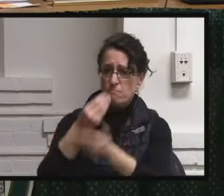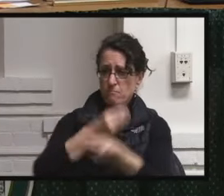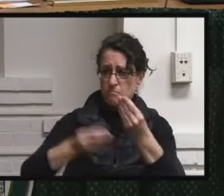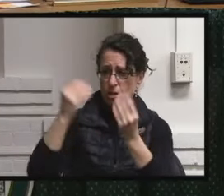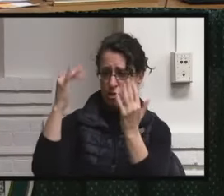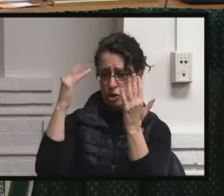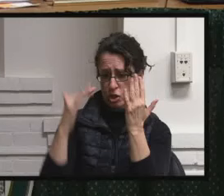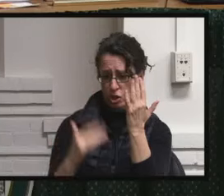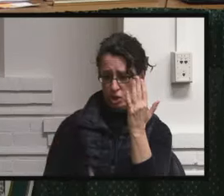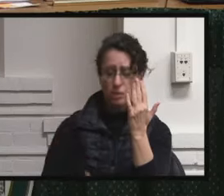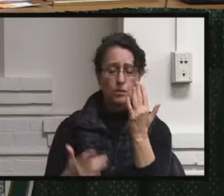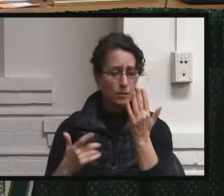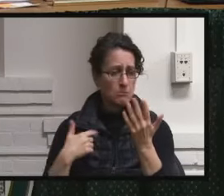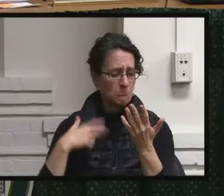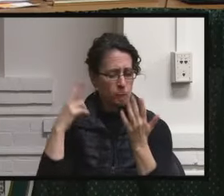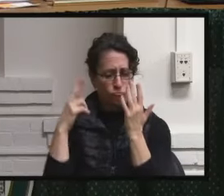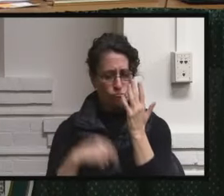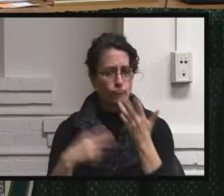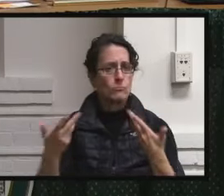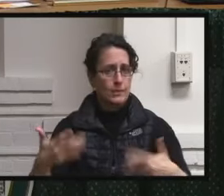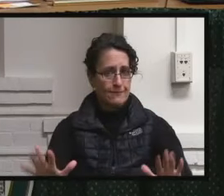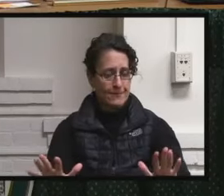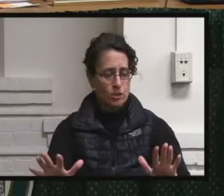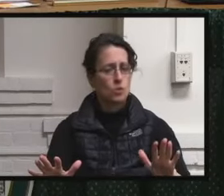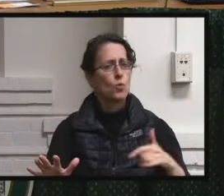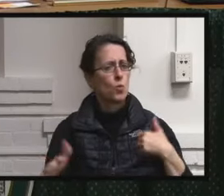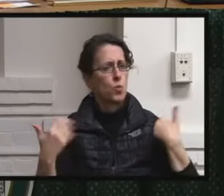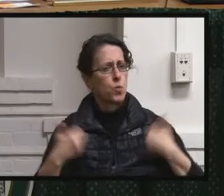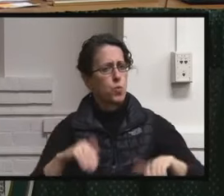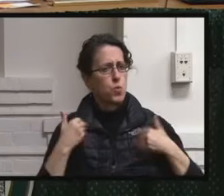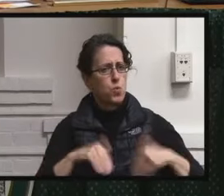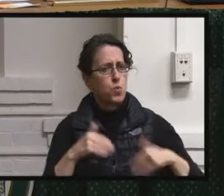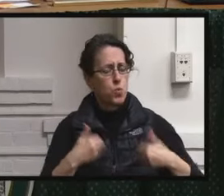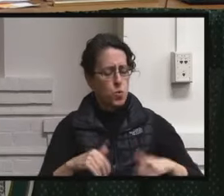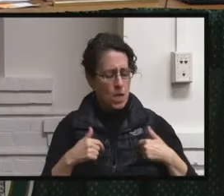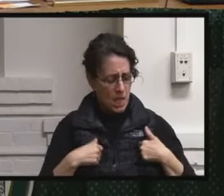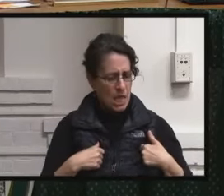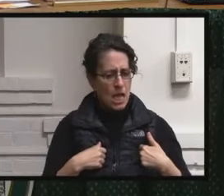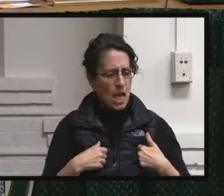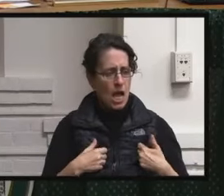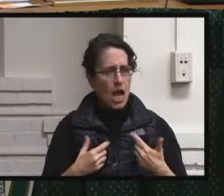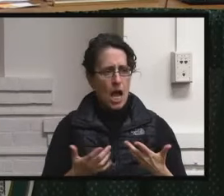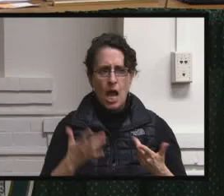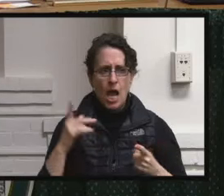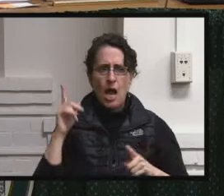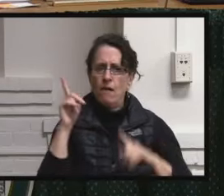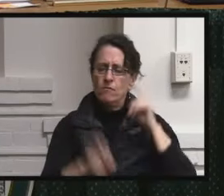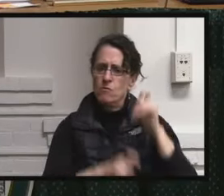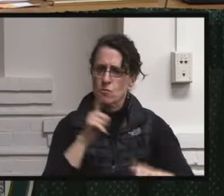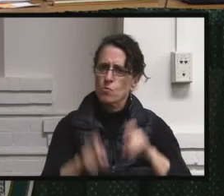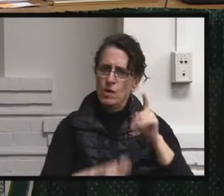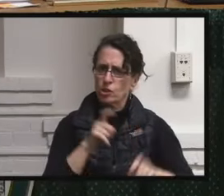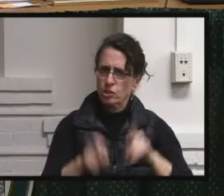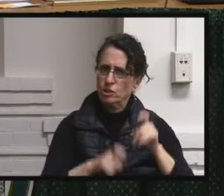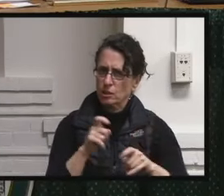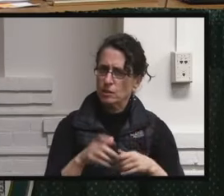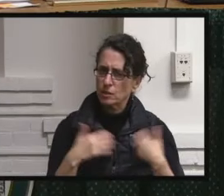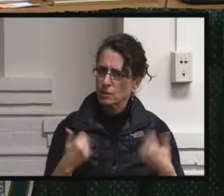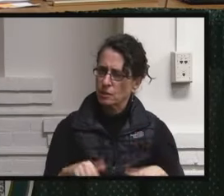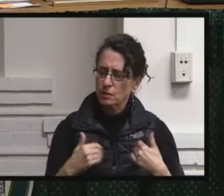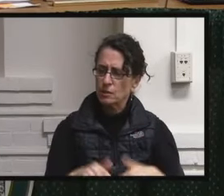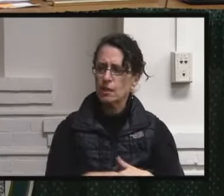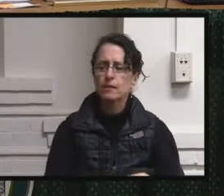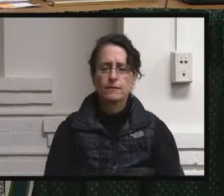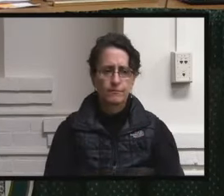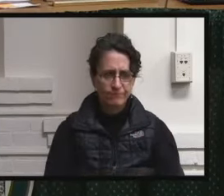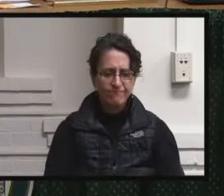some significant questions about what's been presented to us by the Wyndham Solid Waste Management District. Some of